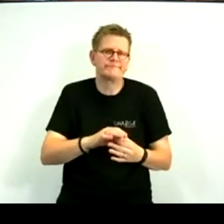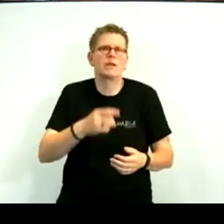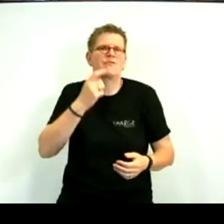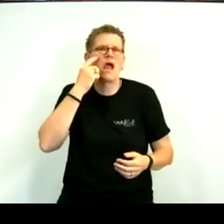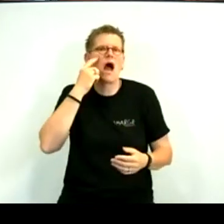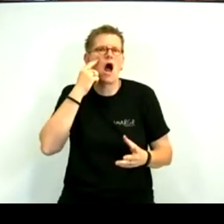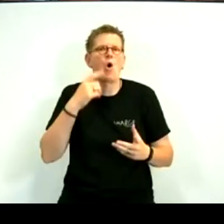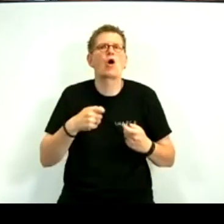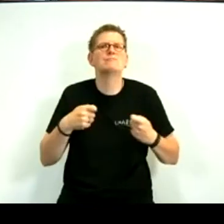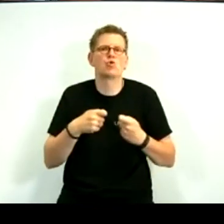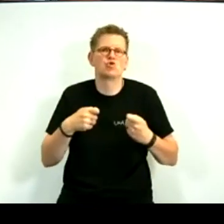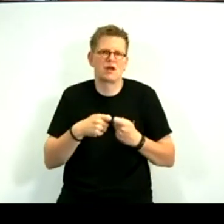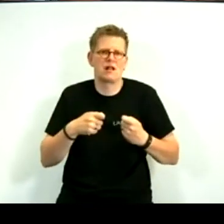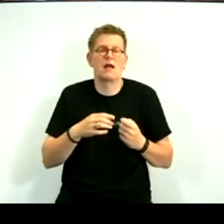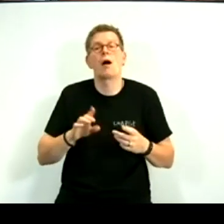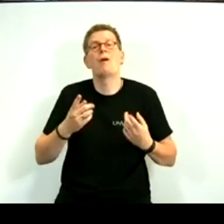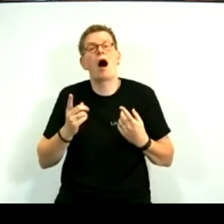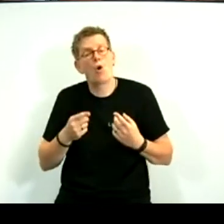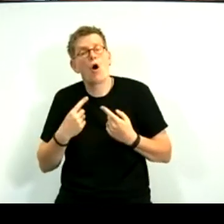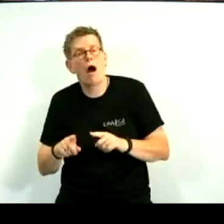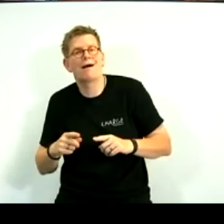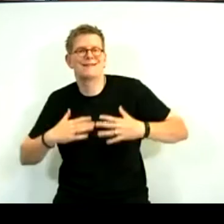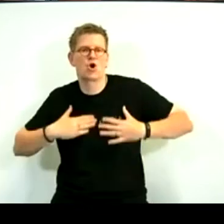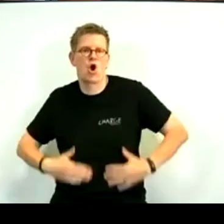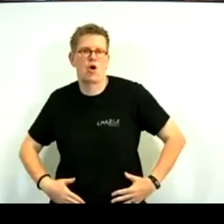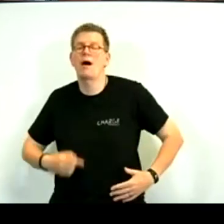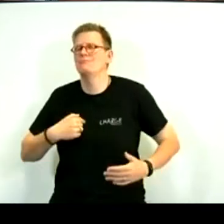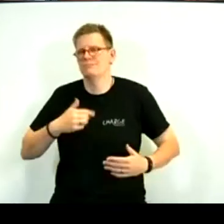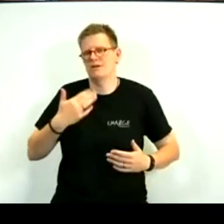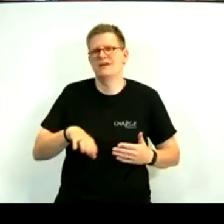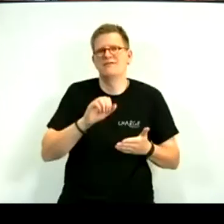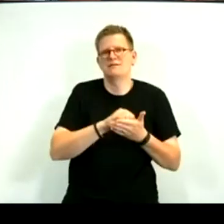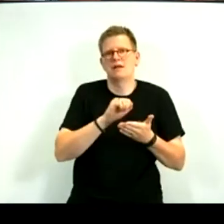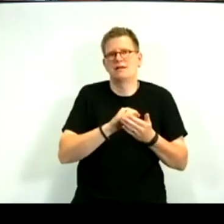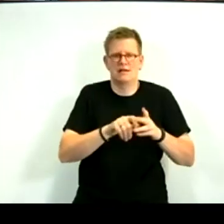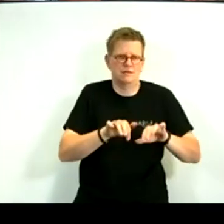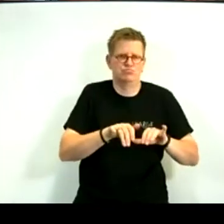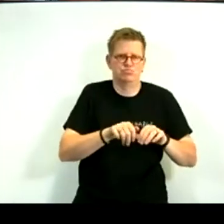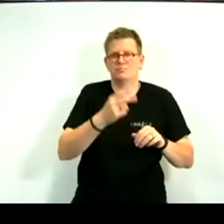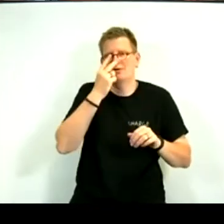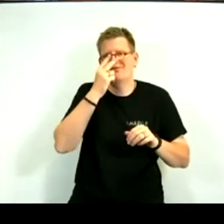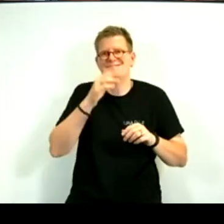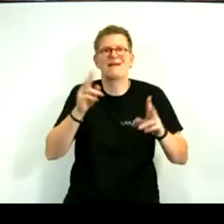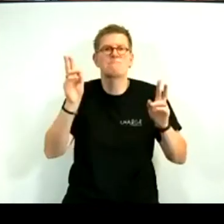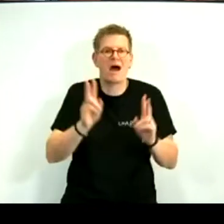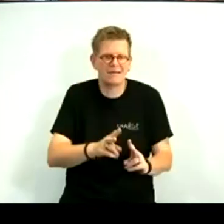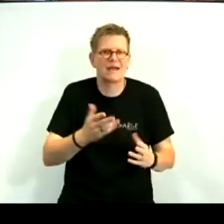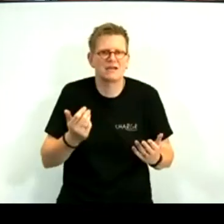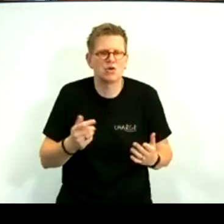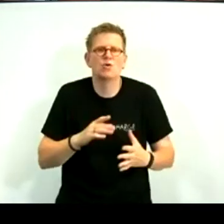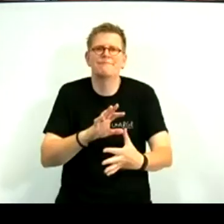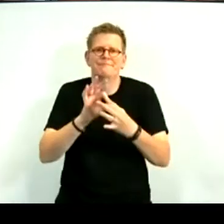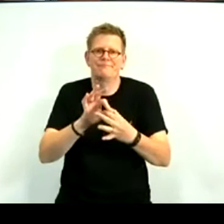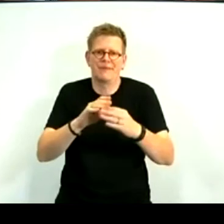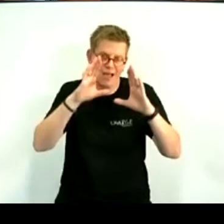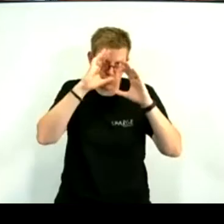an article about vision issues in people with charge. And I really make the point very strongly that we need